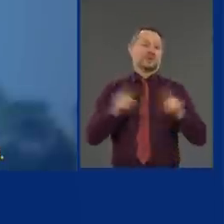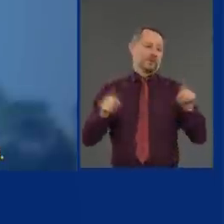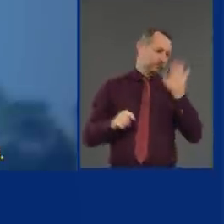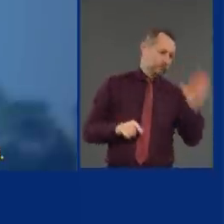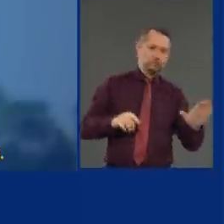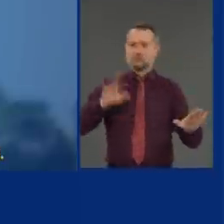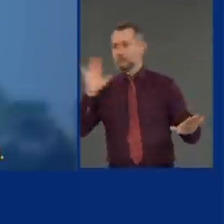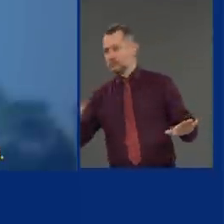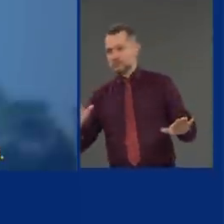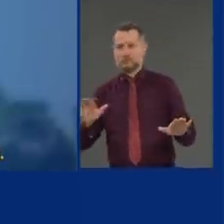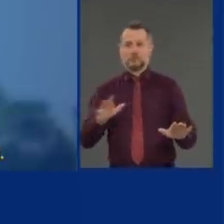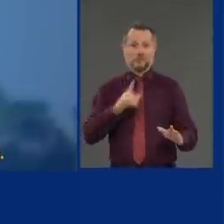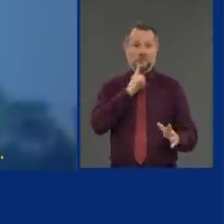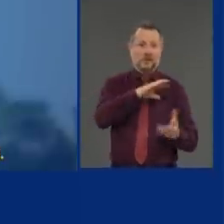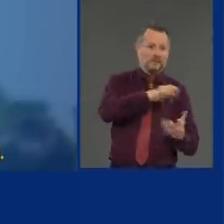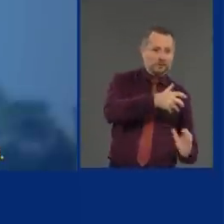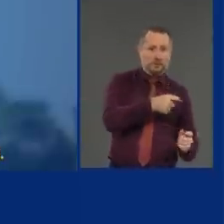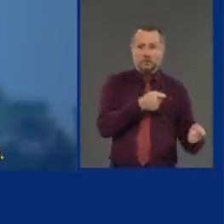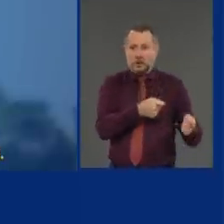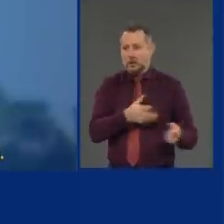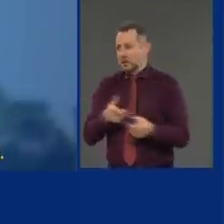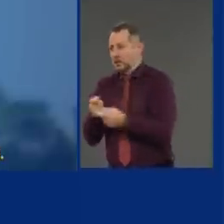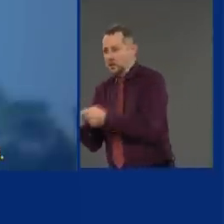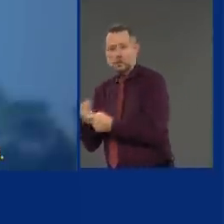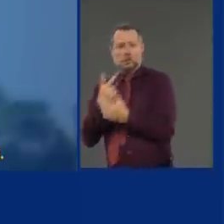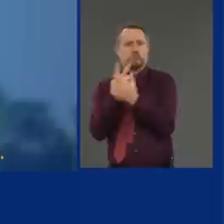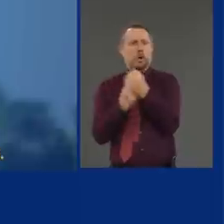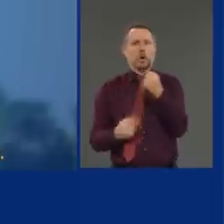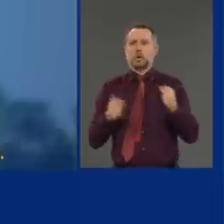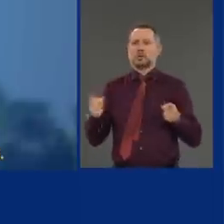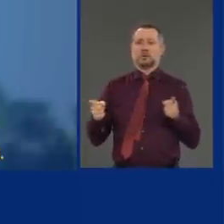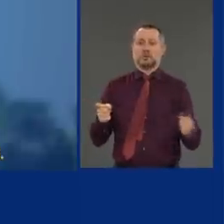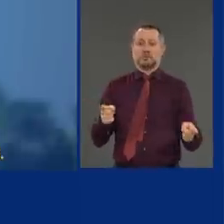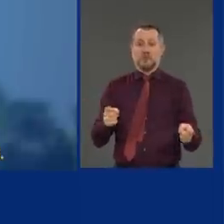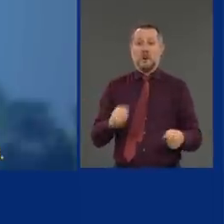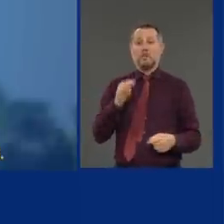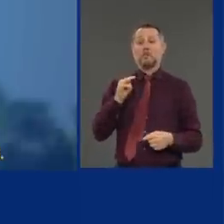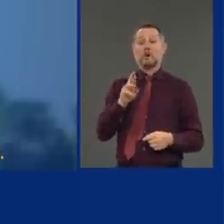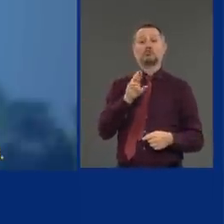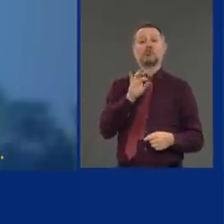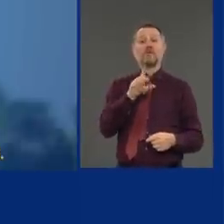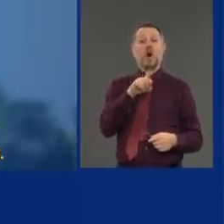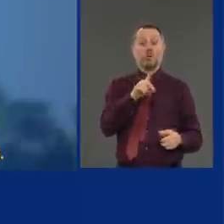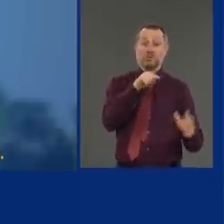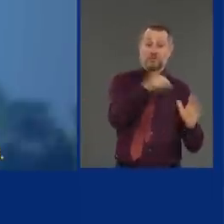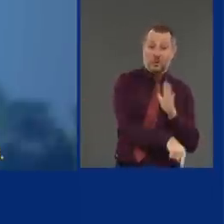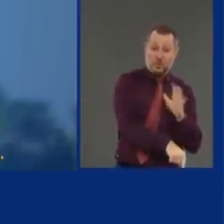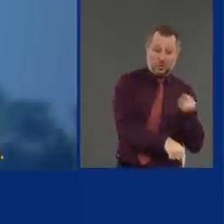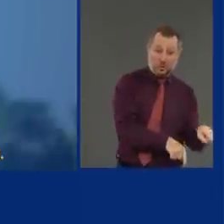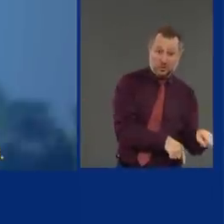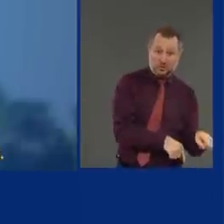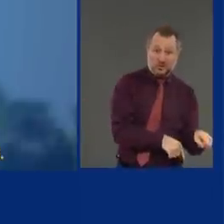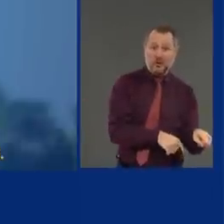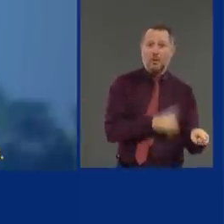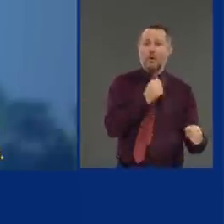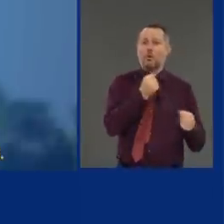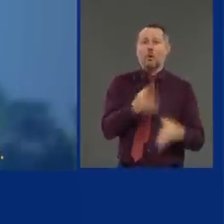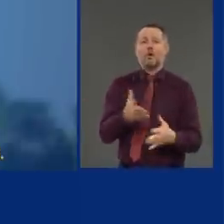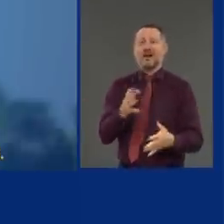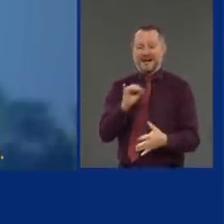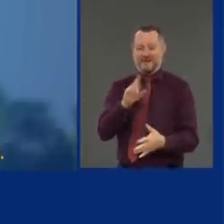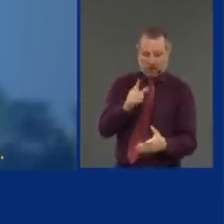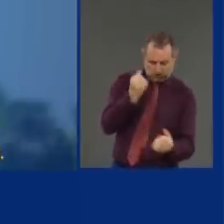time. On the murder of Mr. Floyd, which has generated civil unrest not only through this